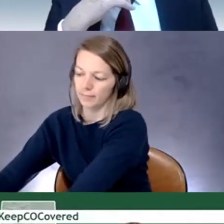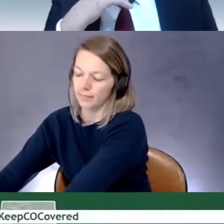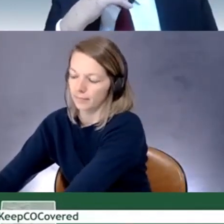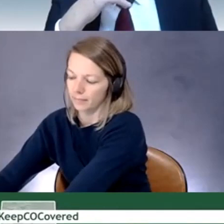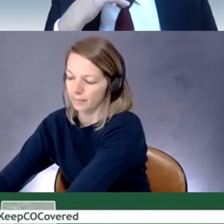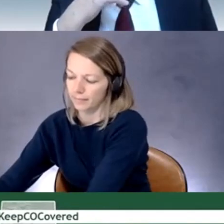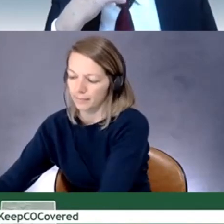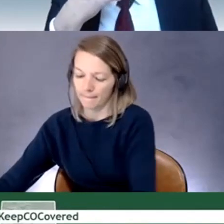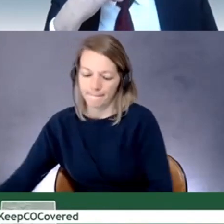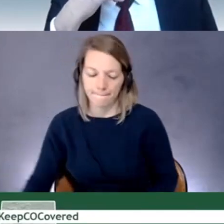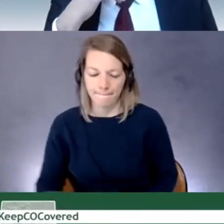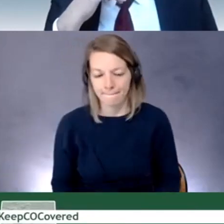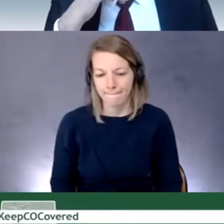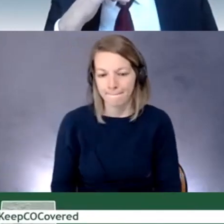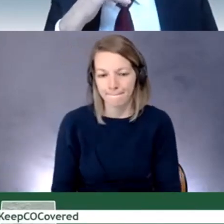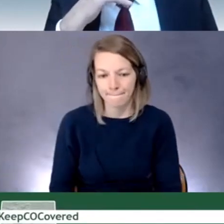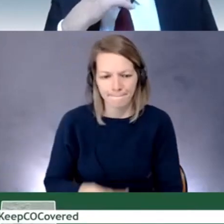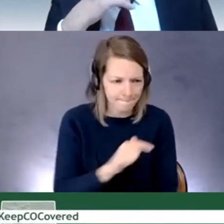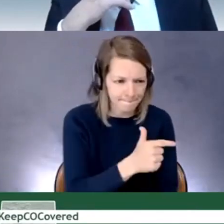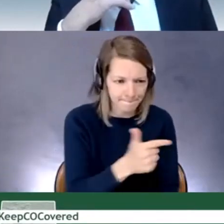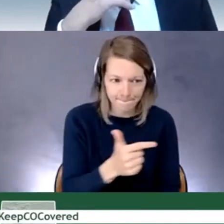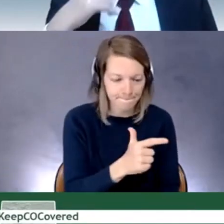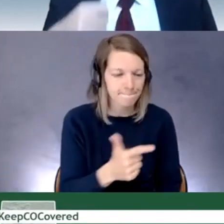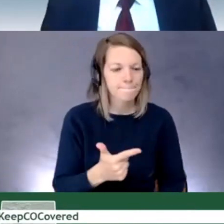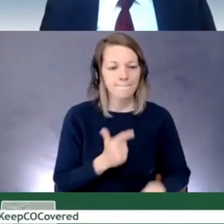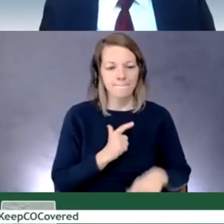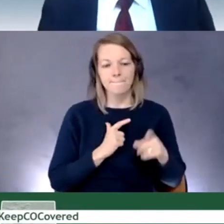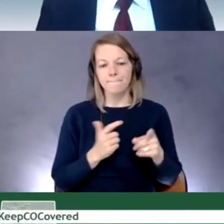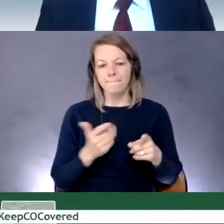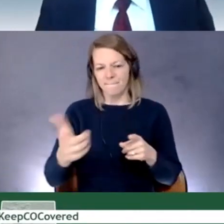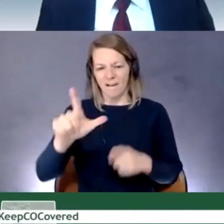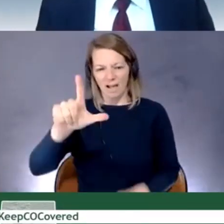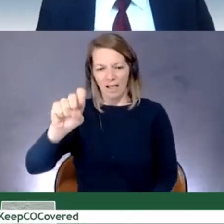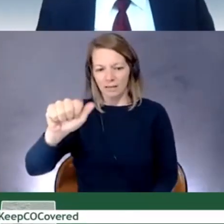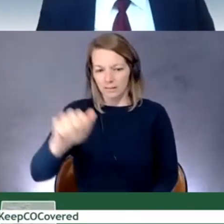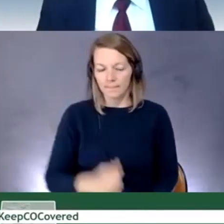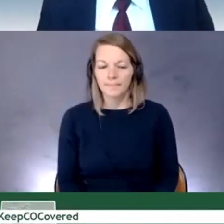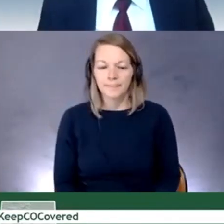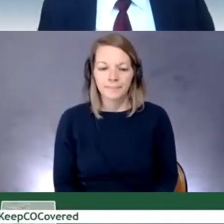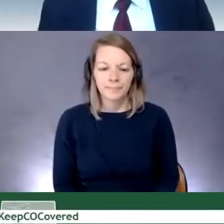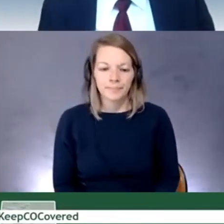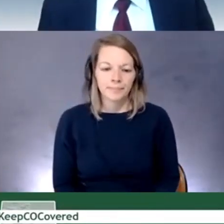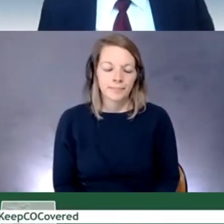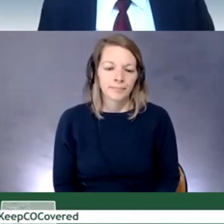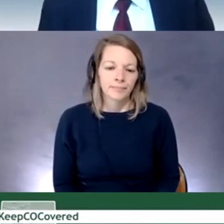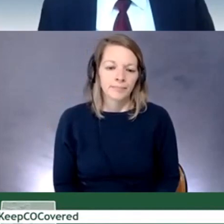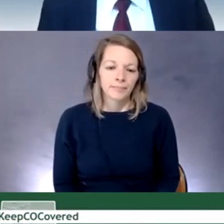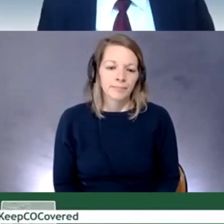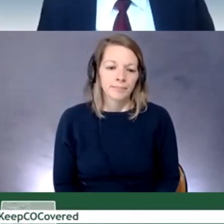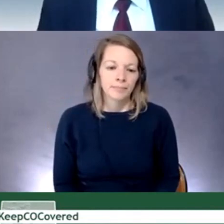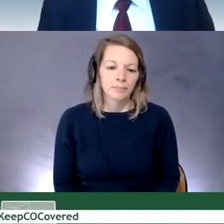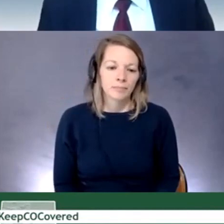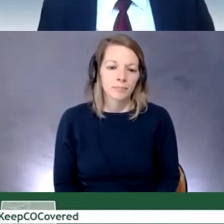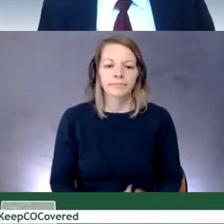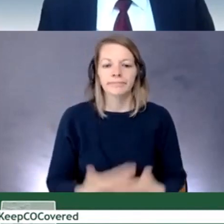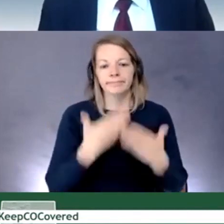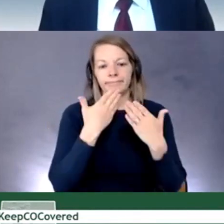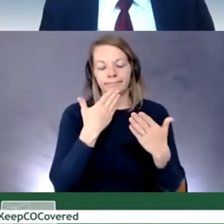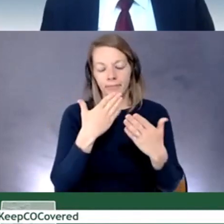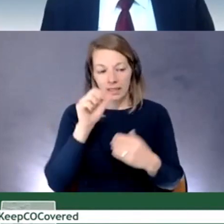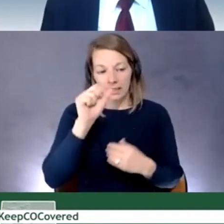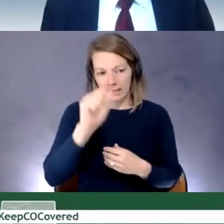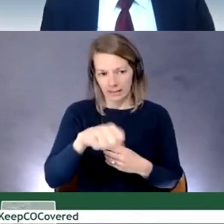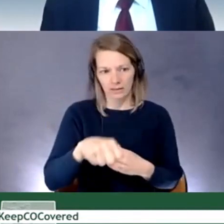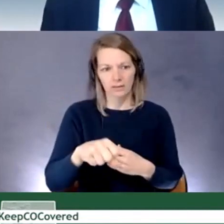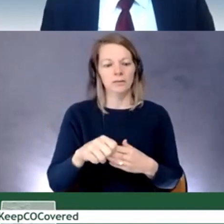Yeah, Lisa, why don't you go, and then I can follow up with some communications around it. So go ahead. Thank you, Rachel. Thank you for the question. Yes,